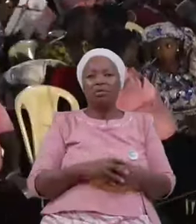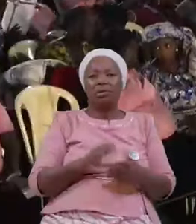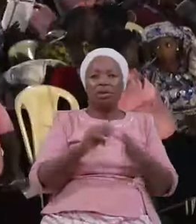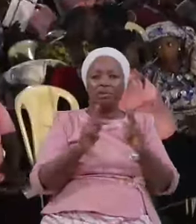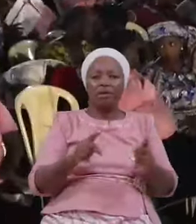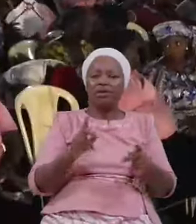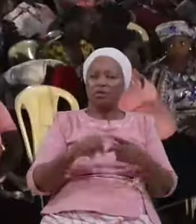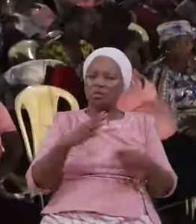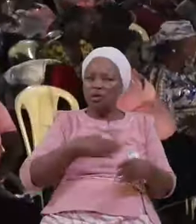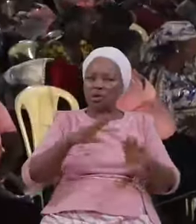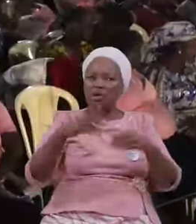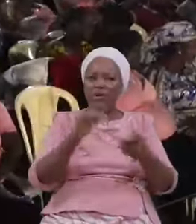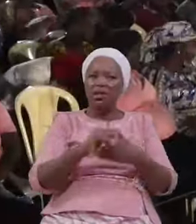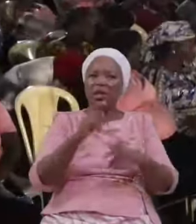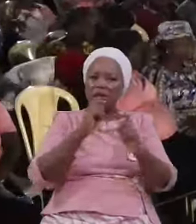indicate